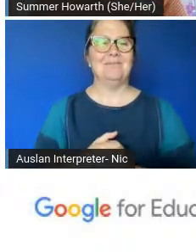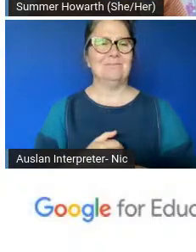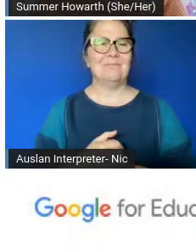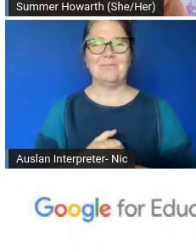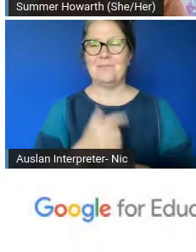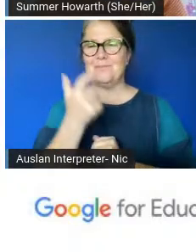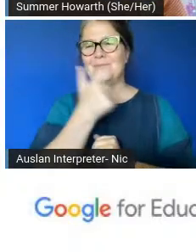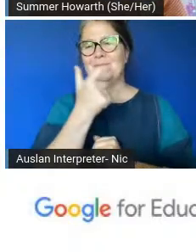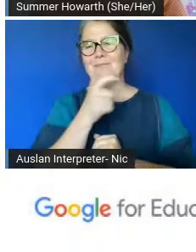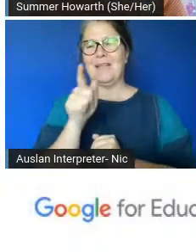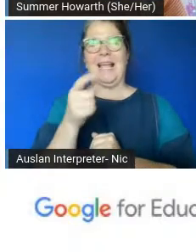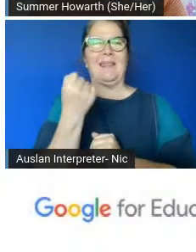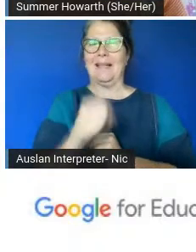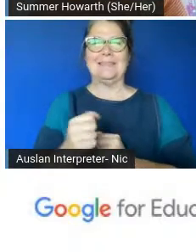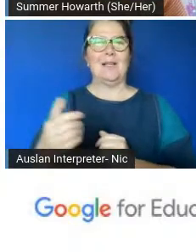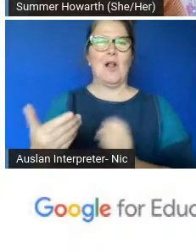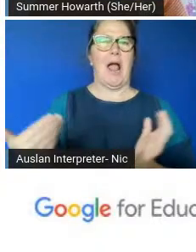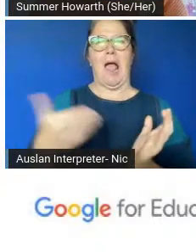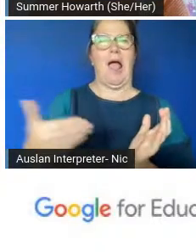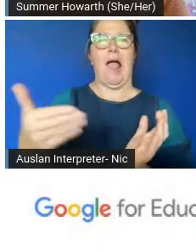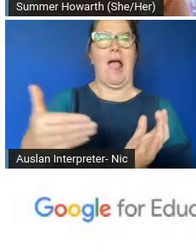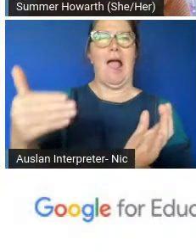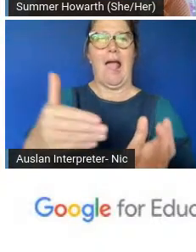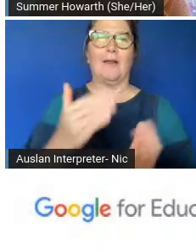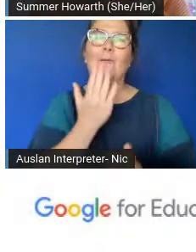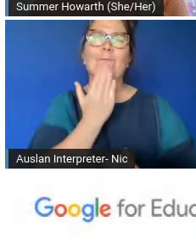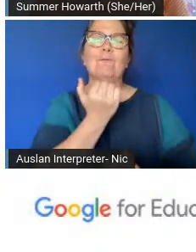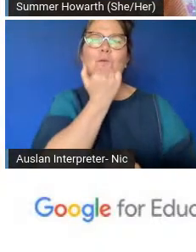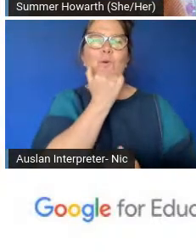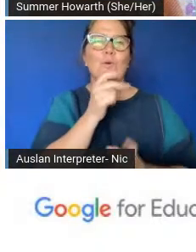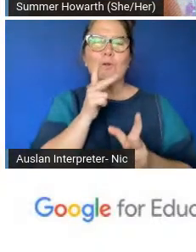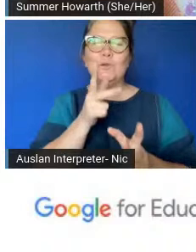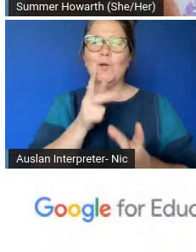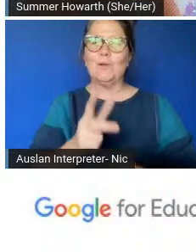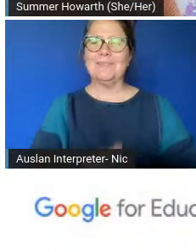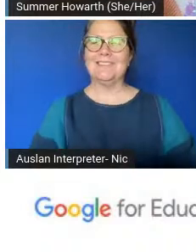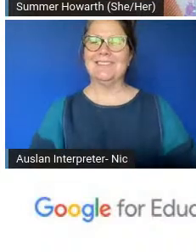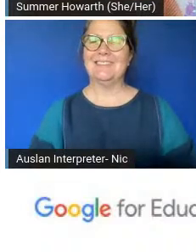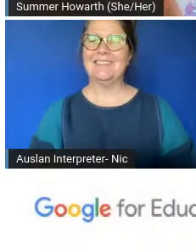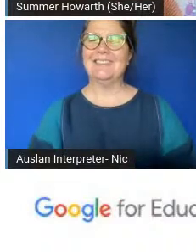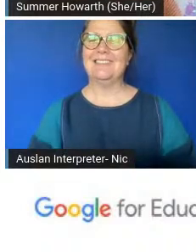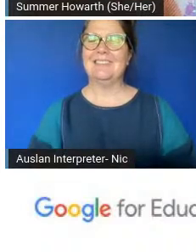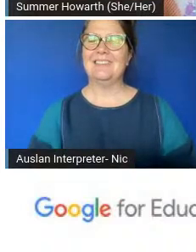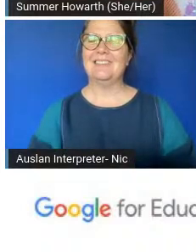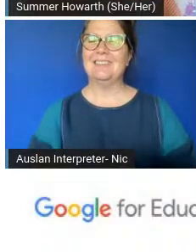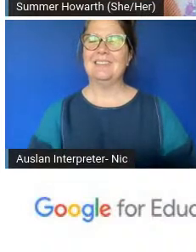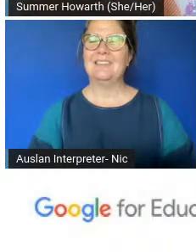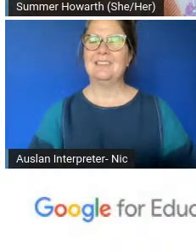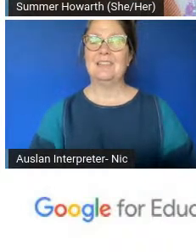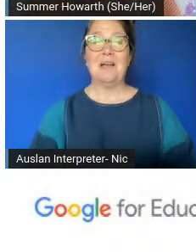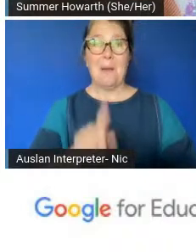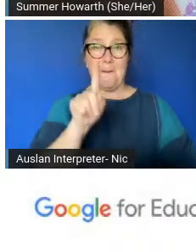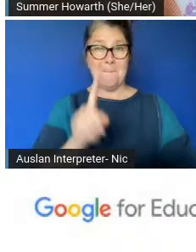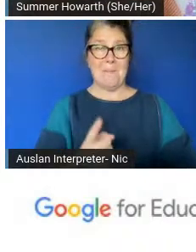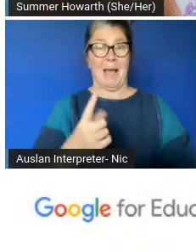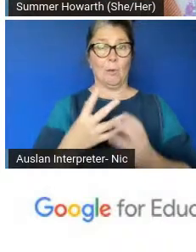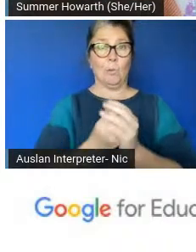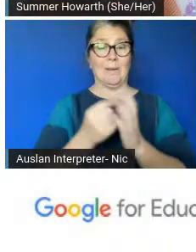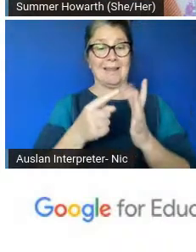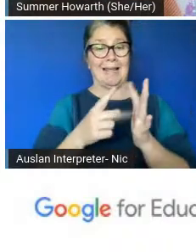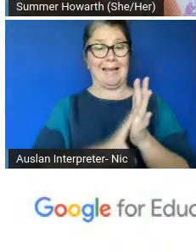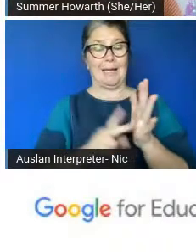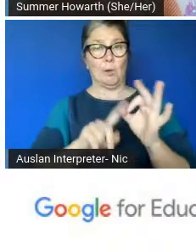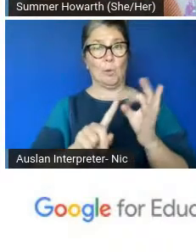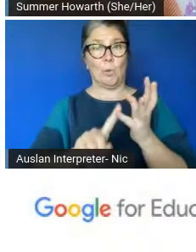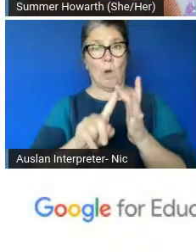fruit guys. Yeah, you've unleashed it. But with inquiry, I know that mindset,